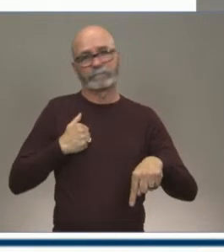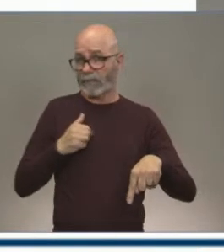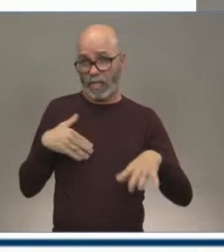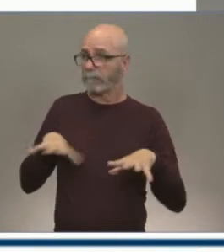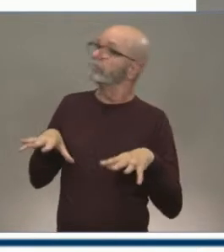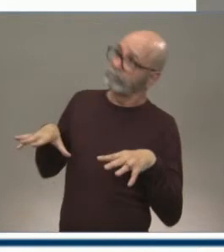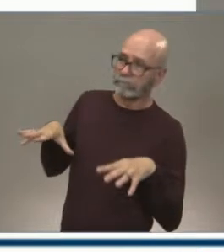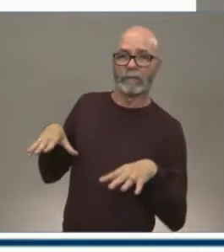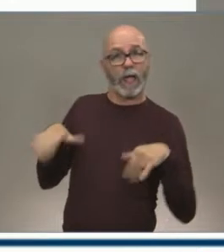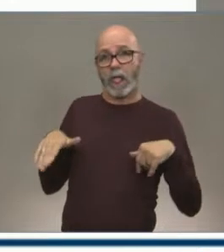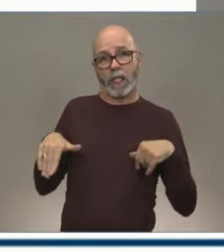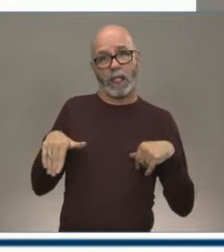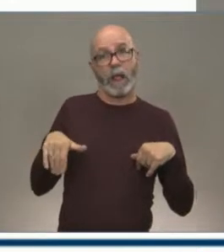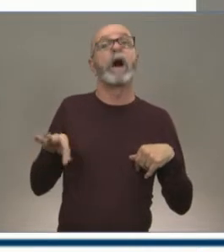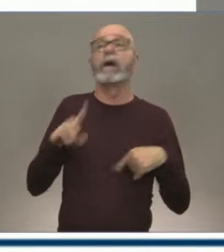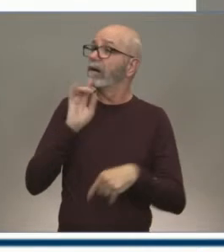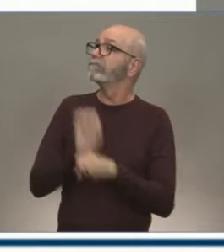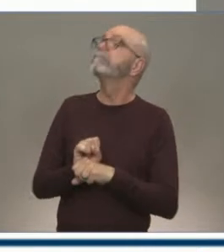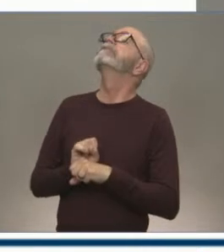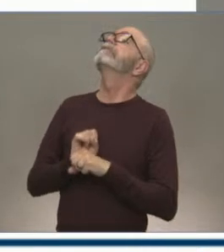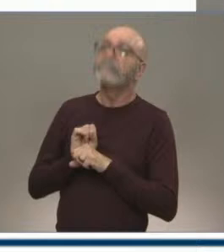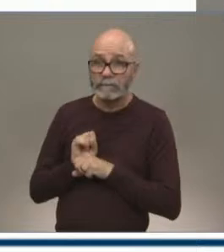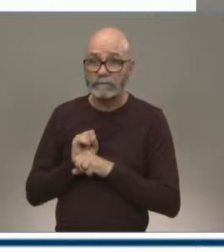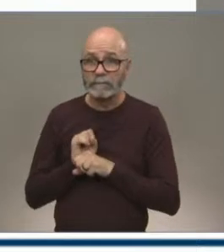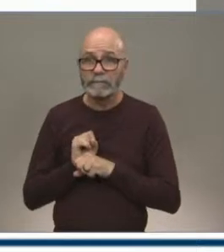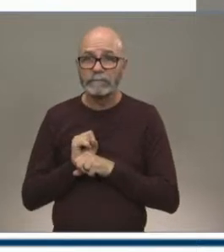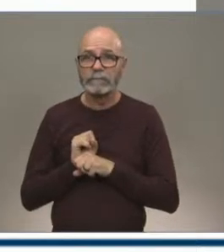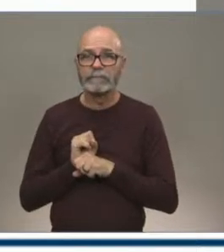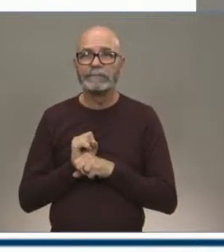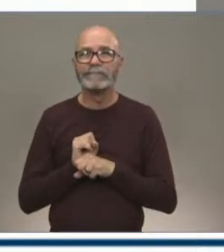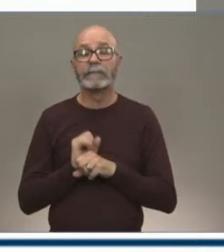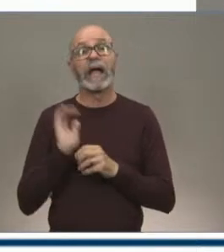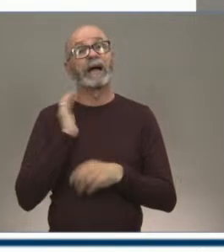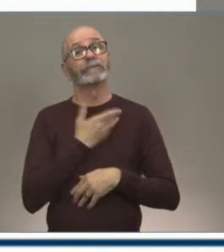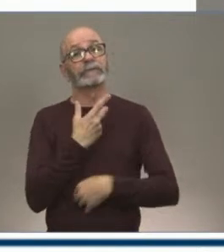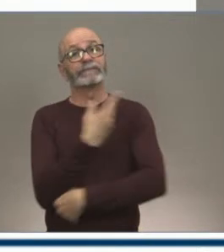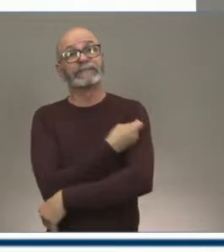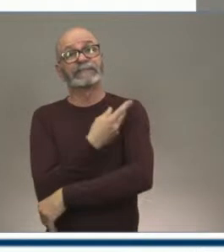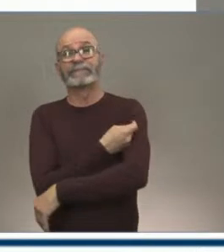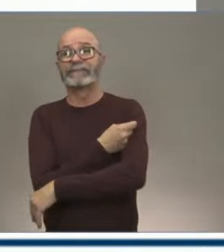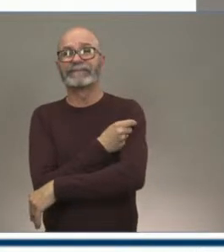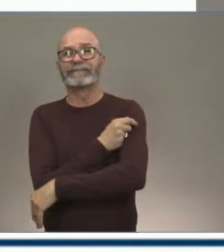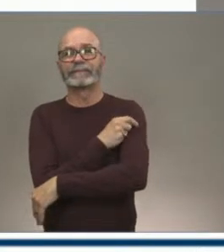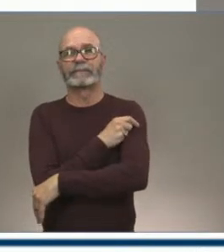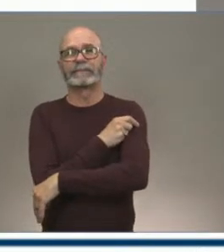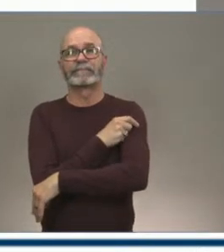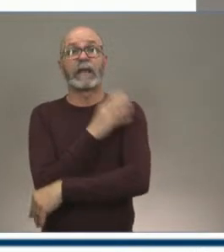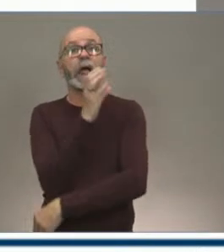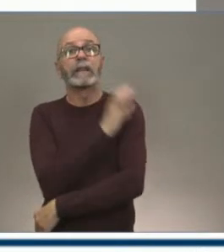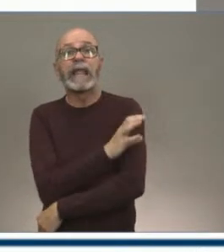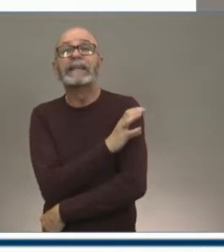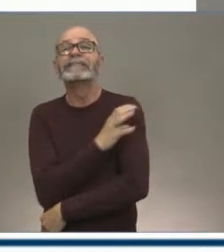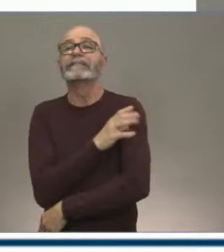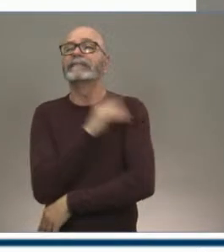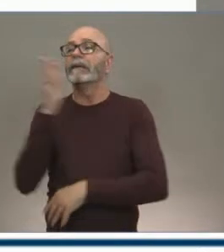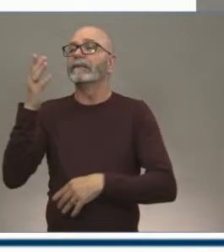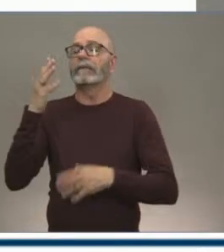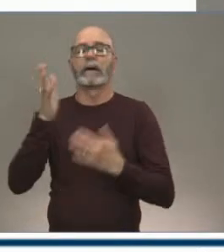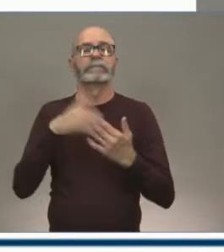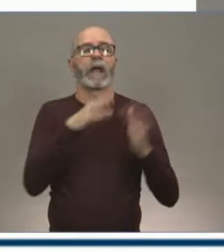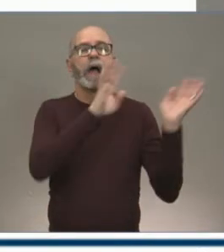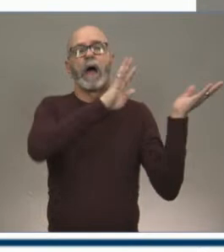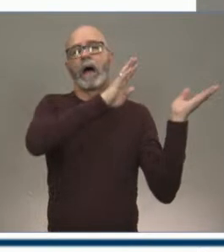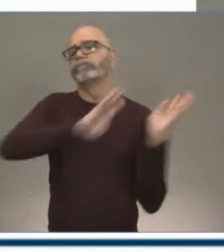does turn out to be true, it just makes our vaccine clinics and our process a little easier. But